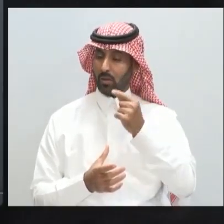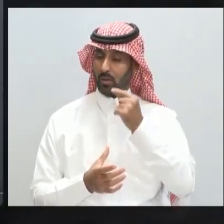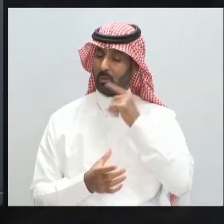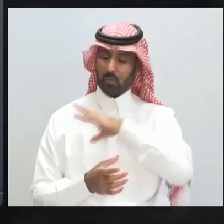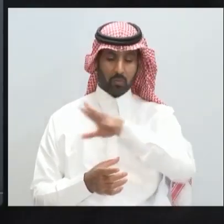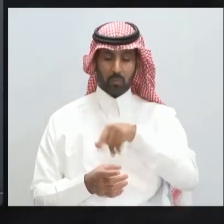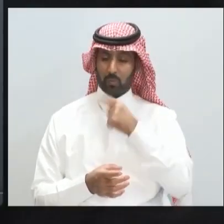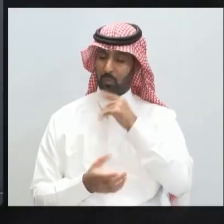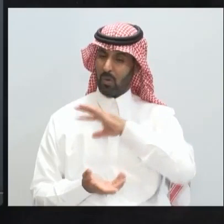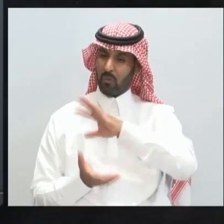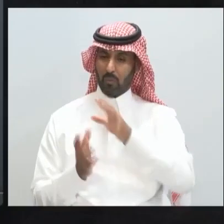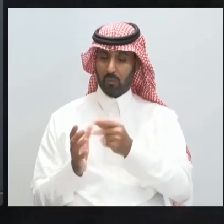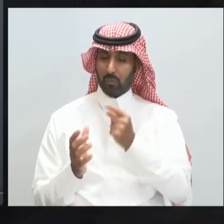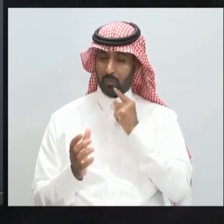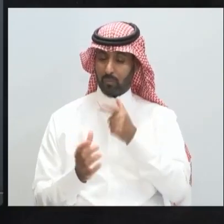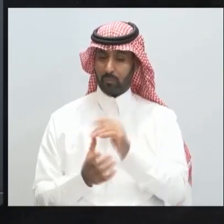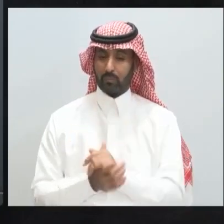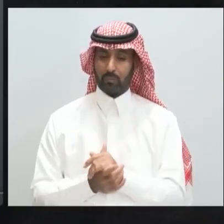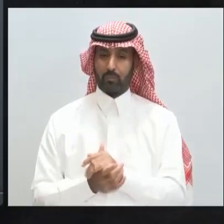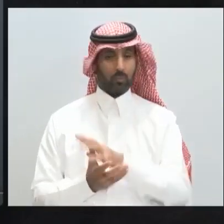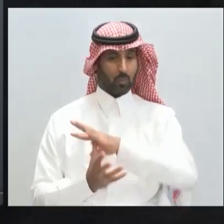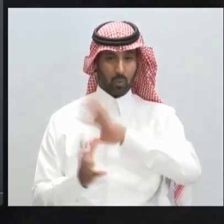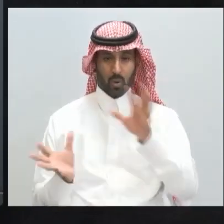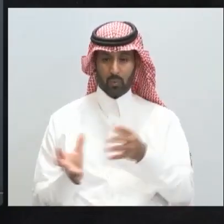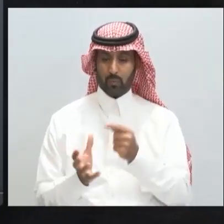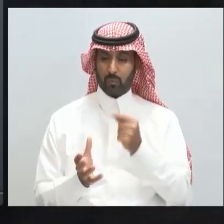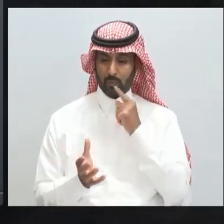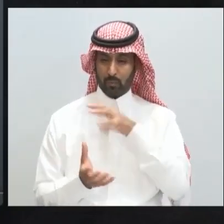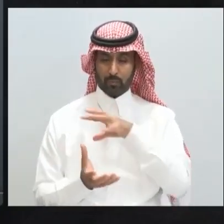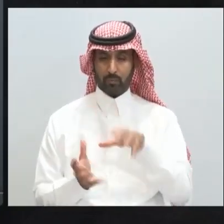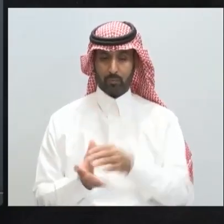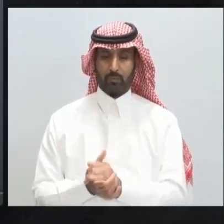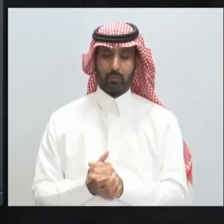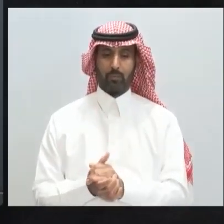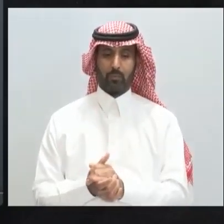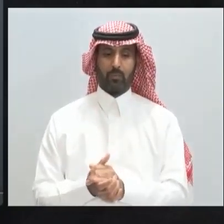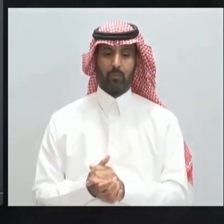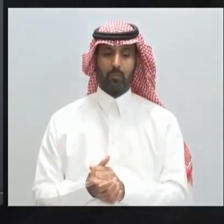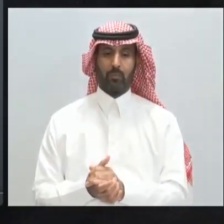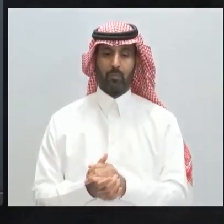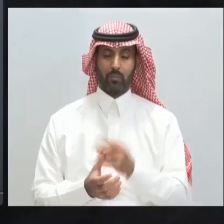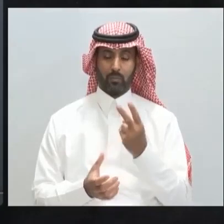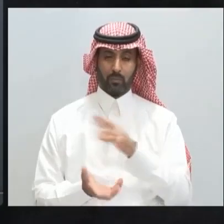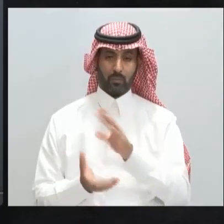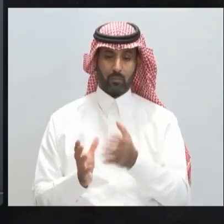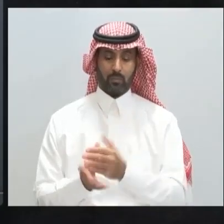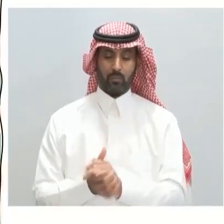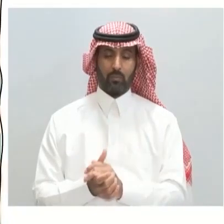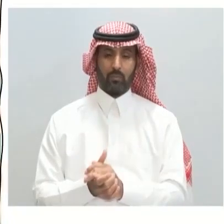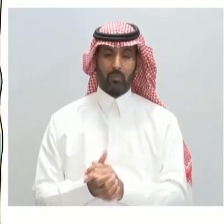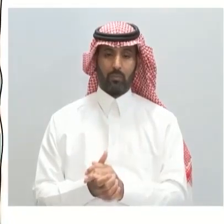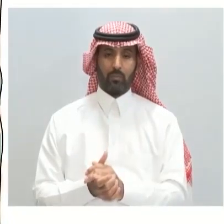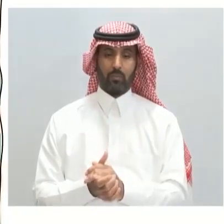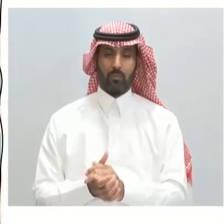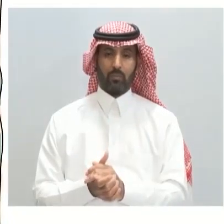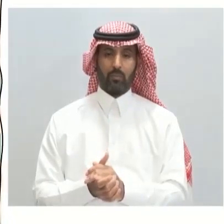this earlier. Why does Mr. Ali think he has the best, he gets the best of both worlds? Of course, we discussed this. So